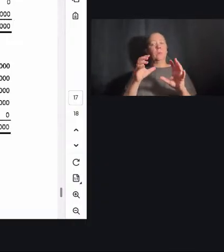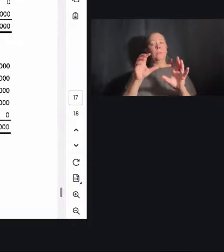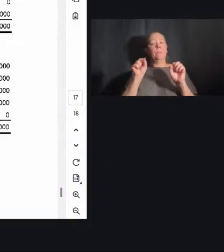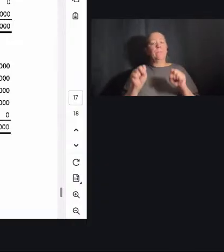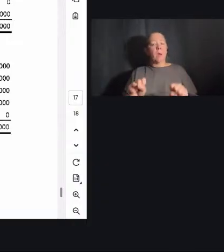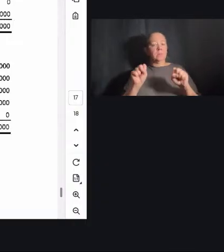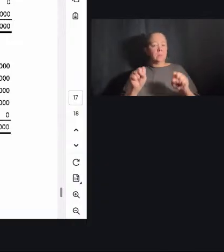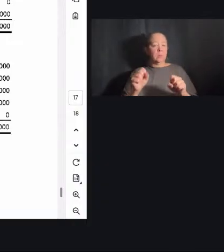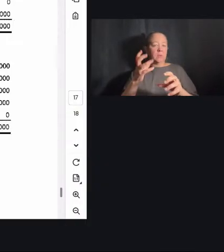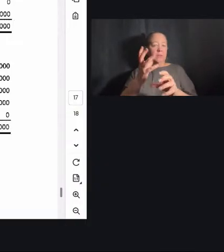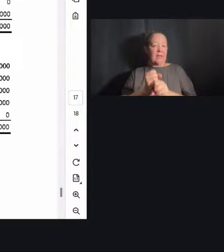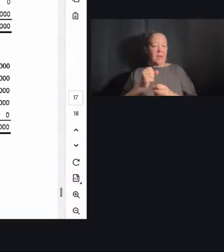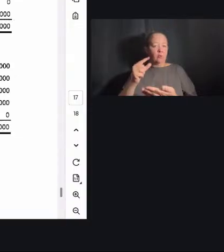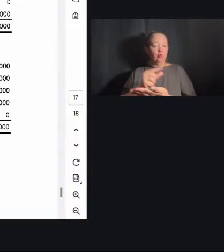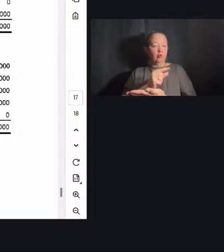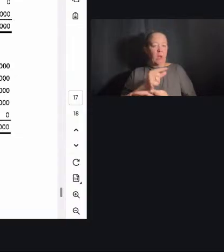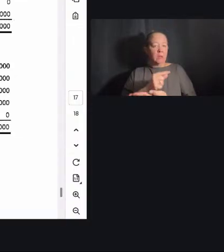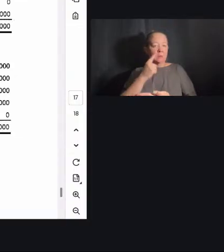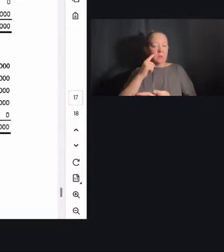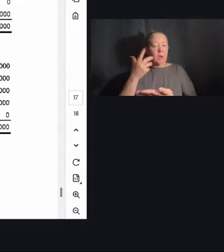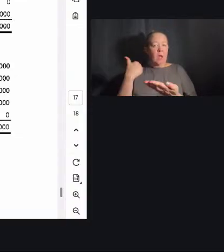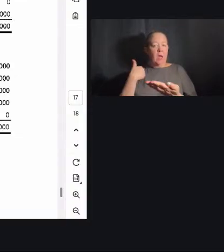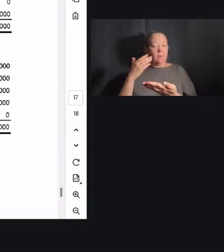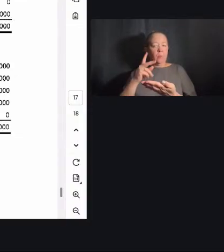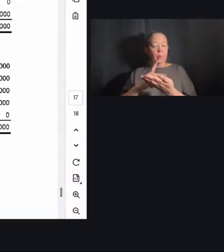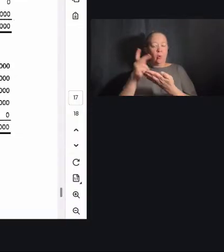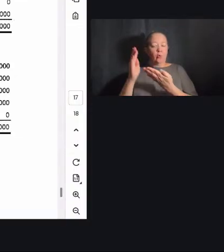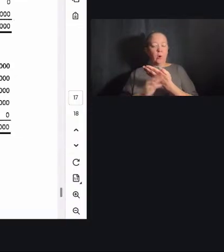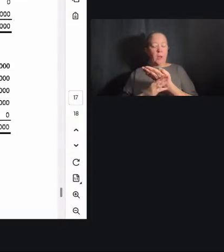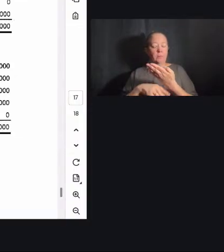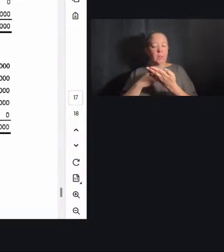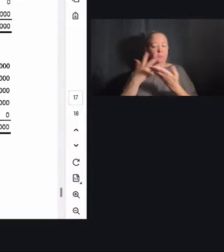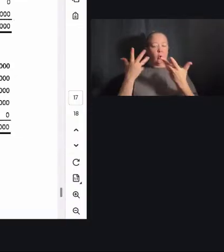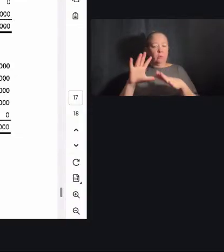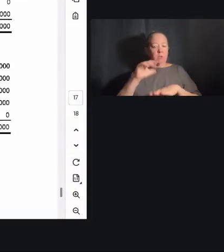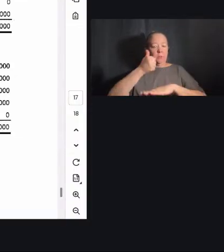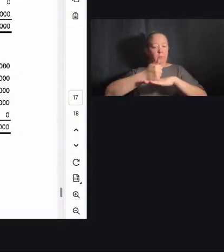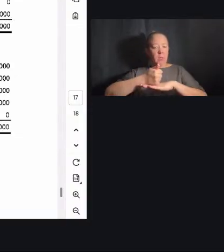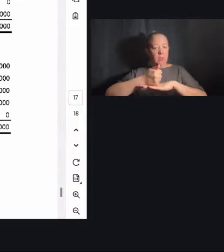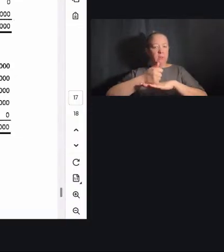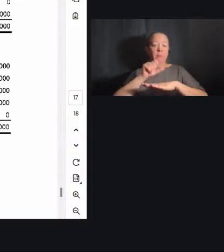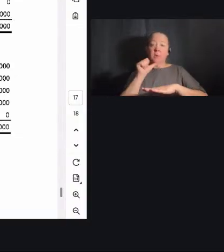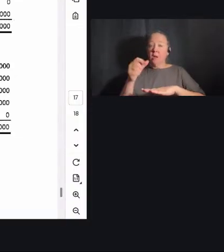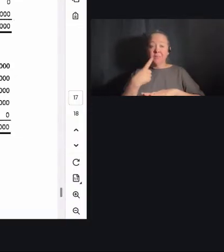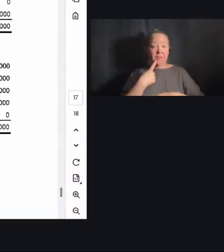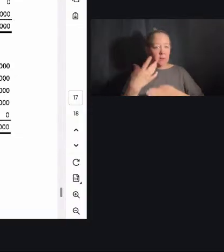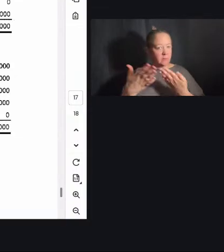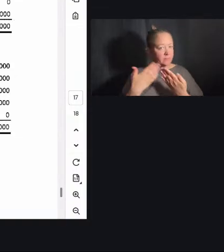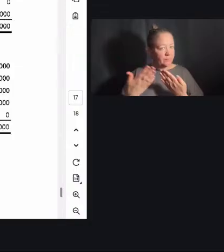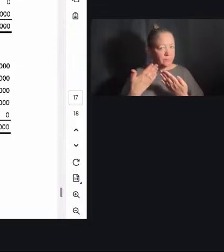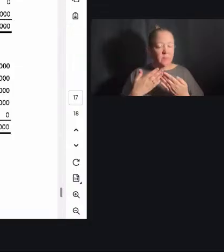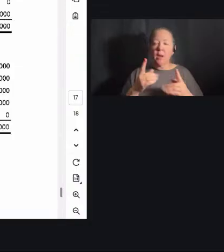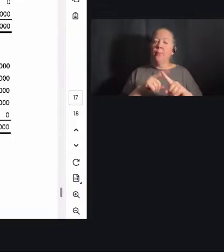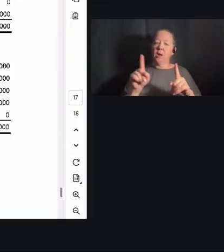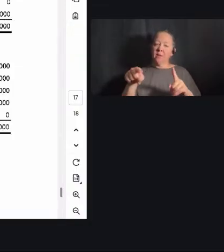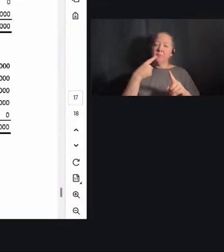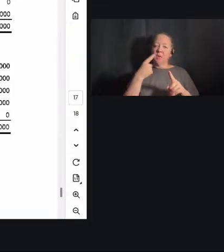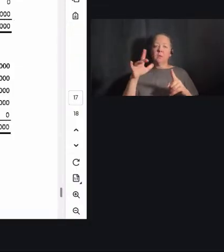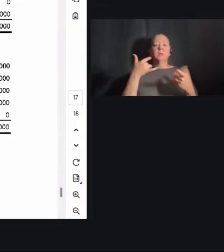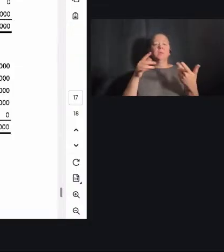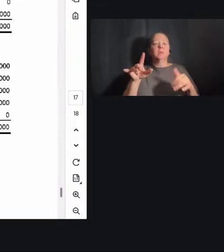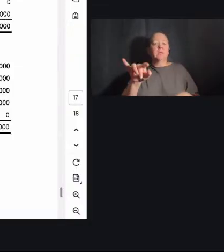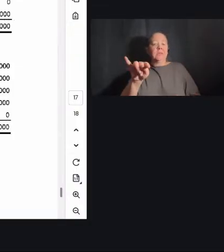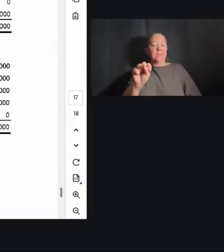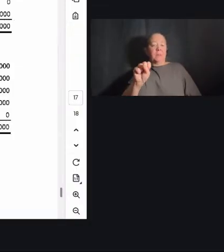I'm not saying that it is easy, but it is a thing that is possible.